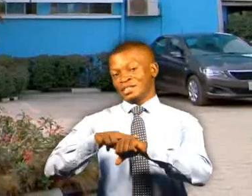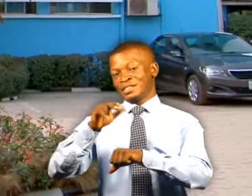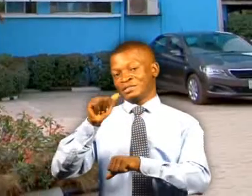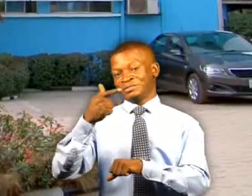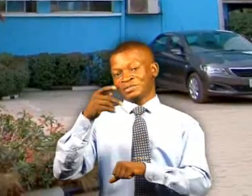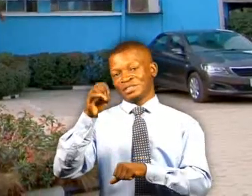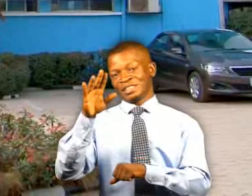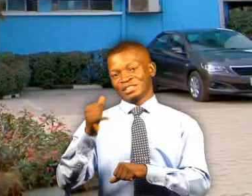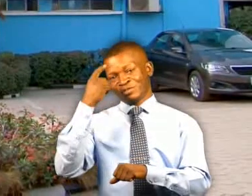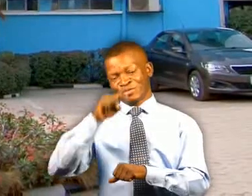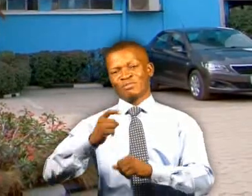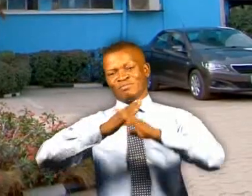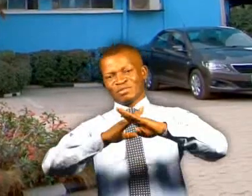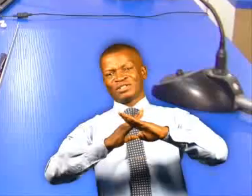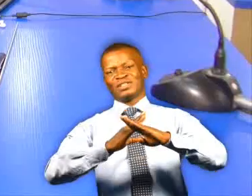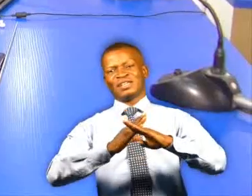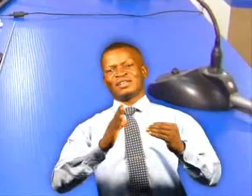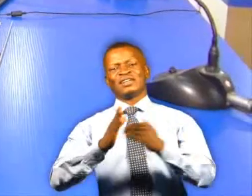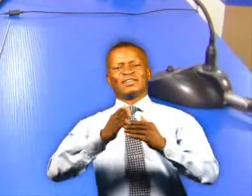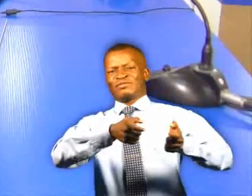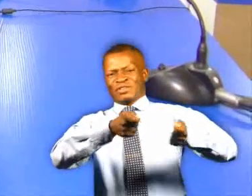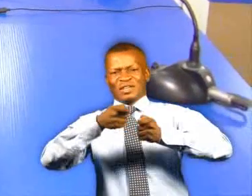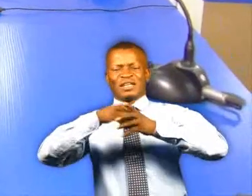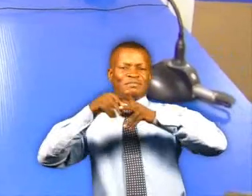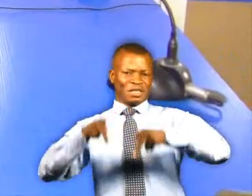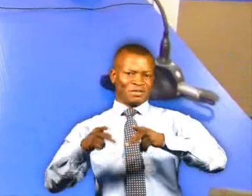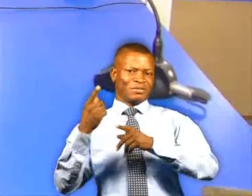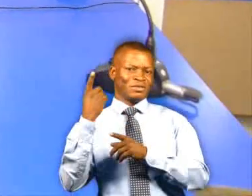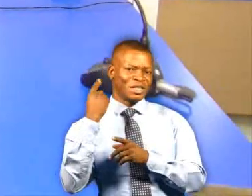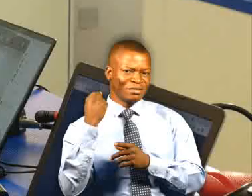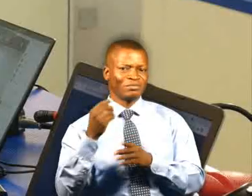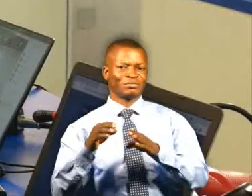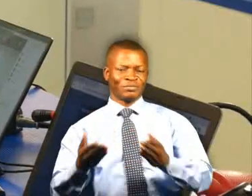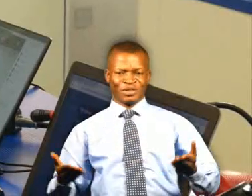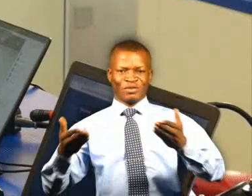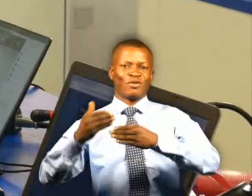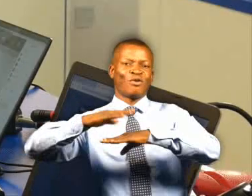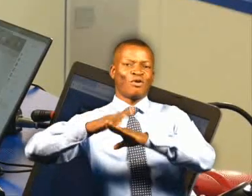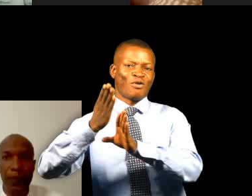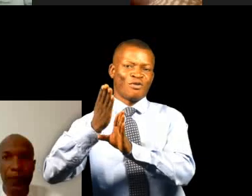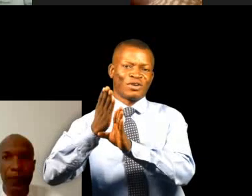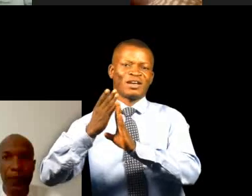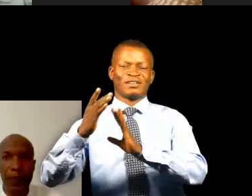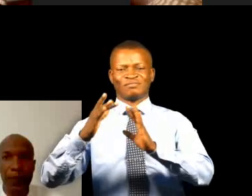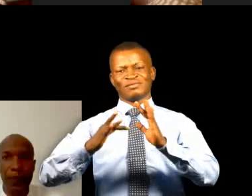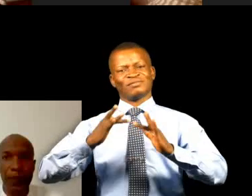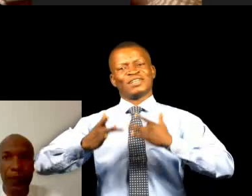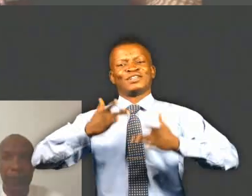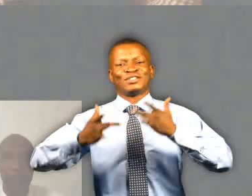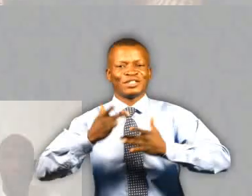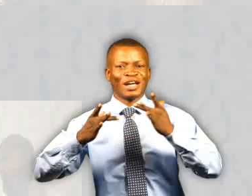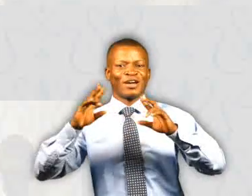The National Agency for the Prohibition of Trafficking in Persons recently introduced an online enlightenment and